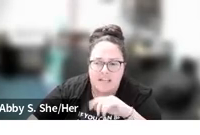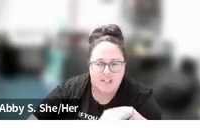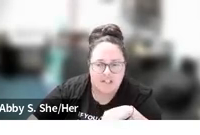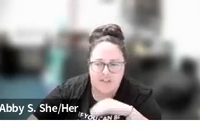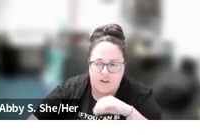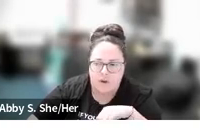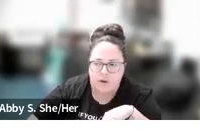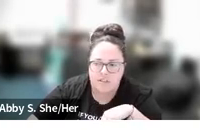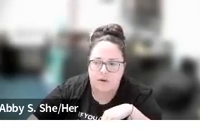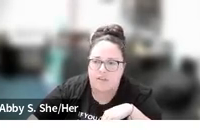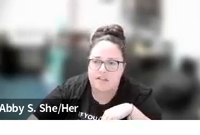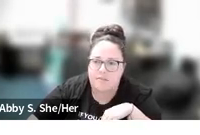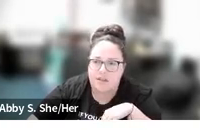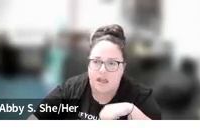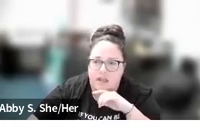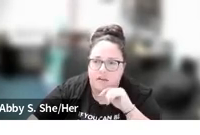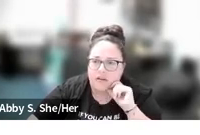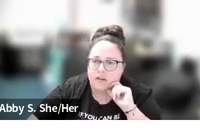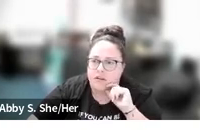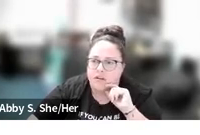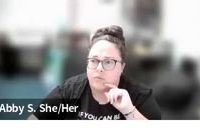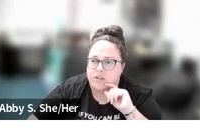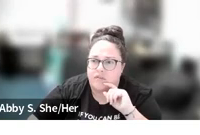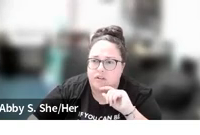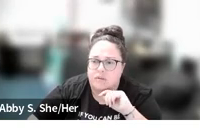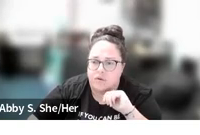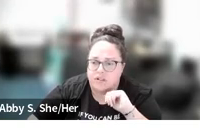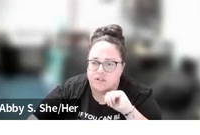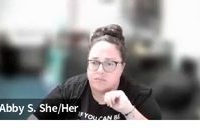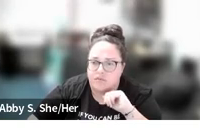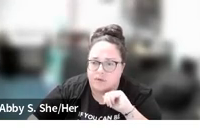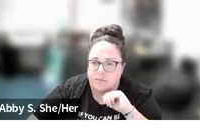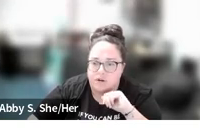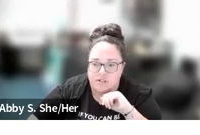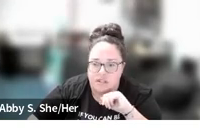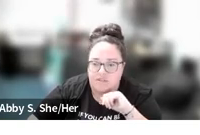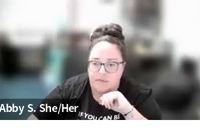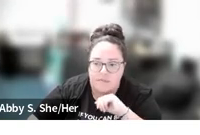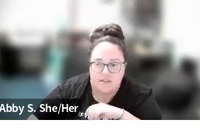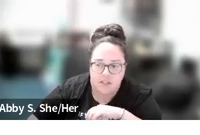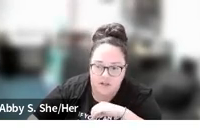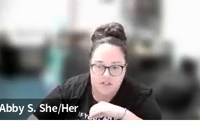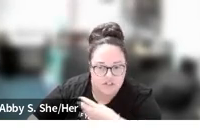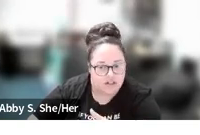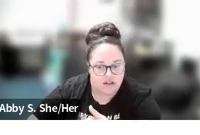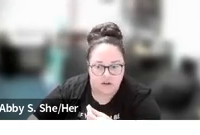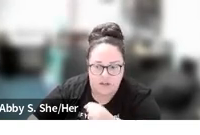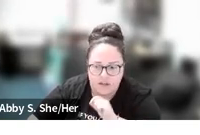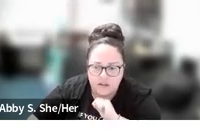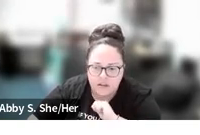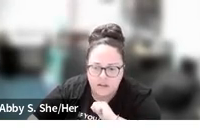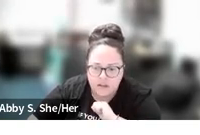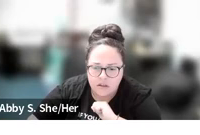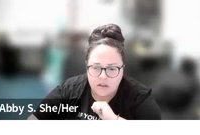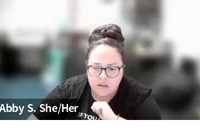The last I checked, I thought it was, but that's something I would definitely look more into before purchasing, if that was something that you were interested in it